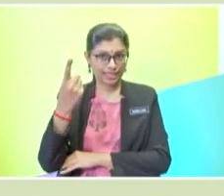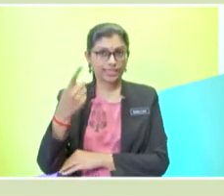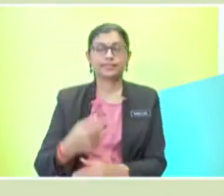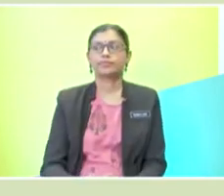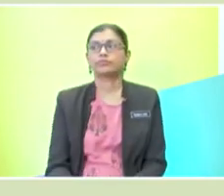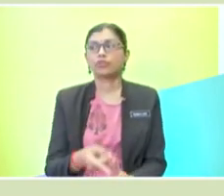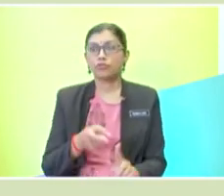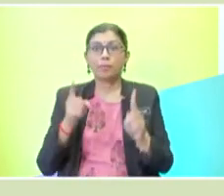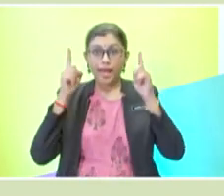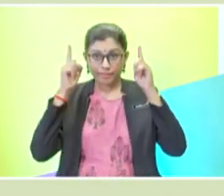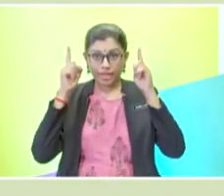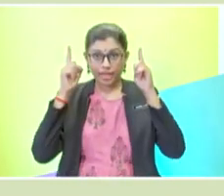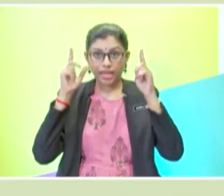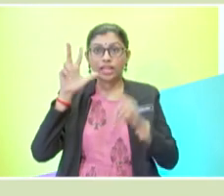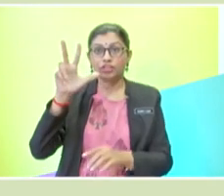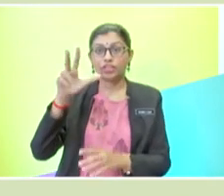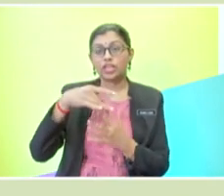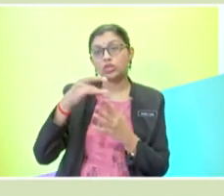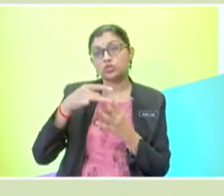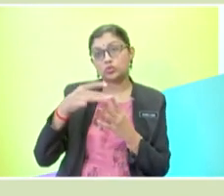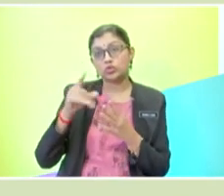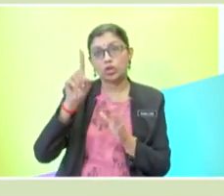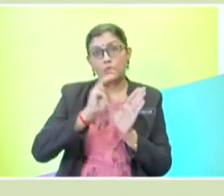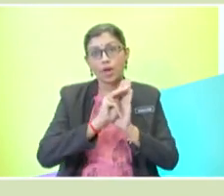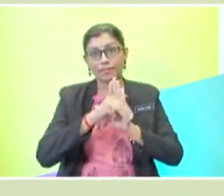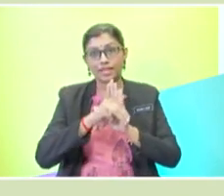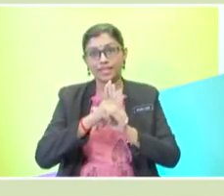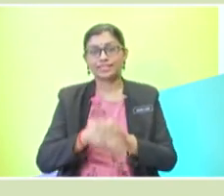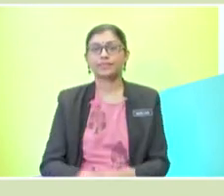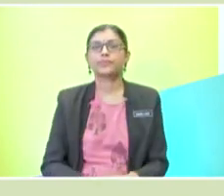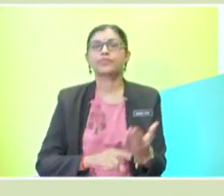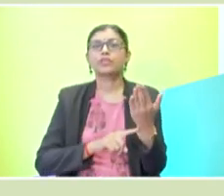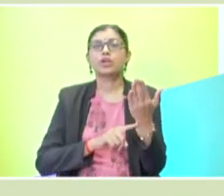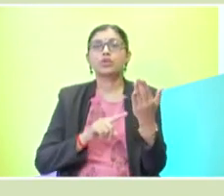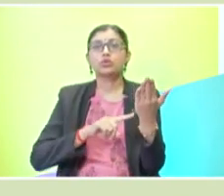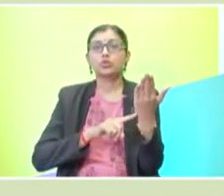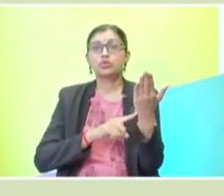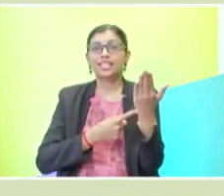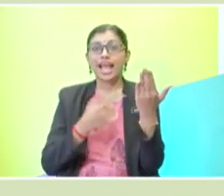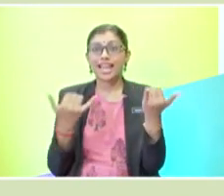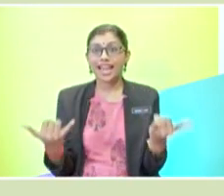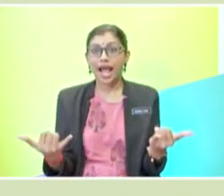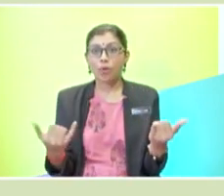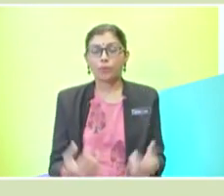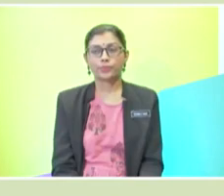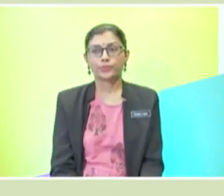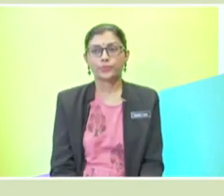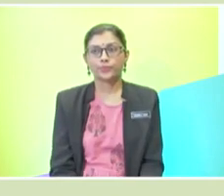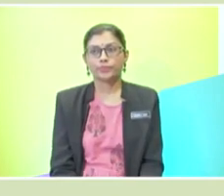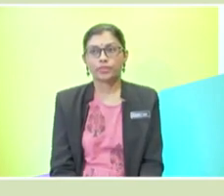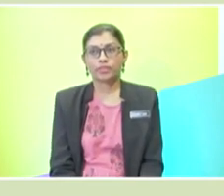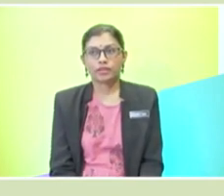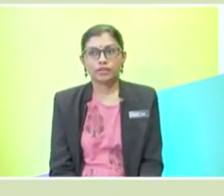Okay, so I'm giving you 1 minute. Decide on the three toppings that you want to have for your pizza. Ooh. Okay, all